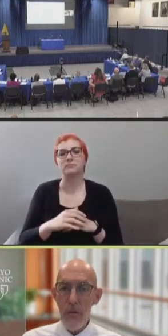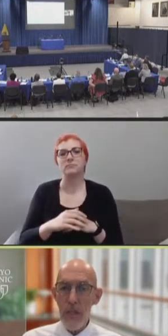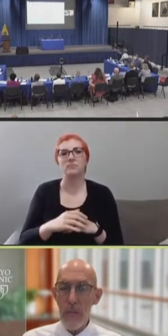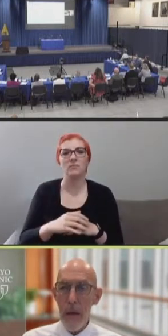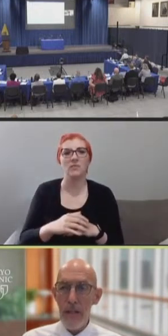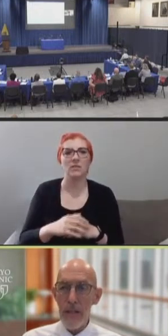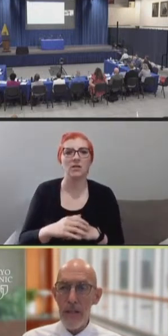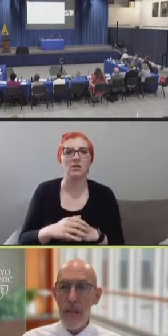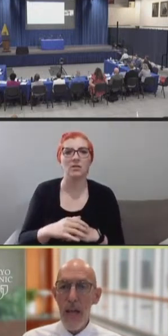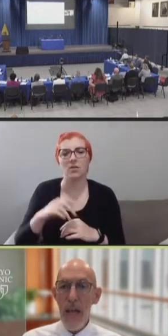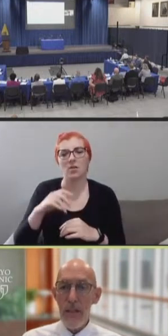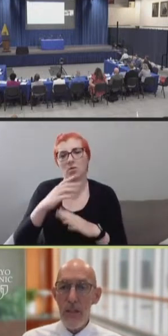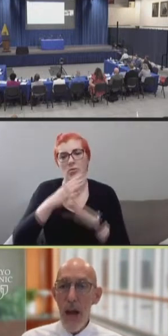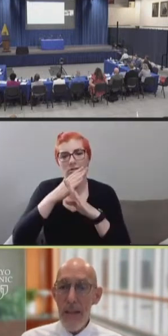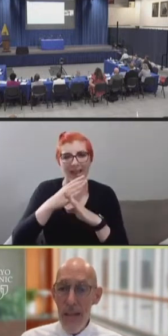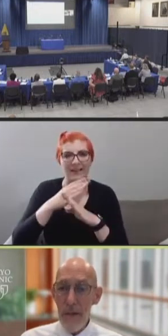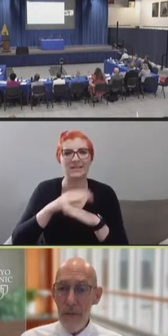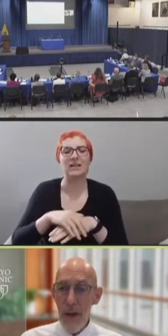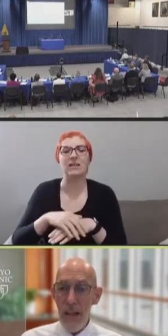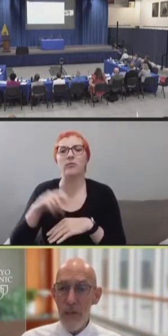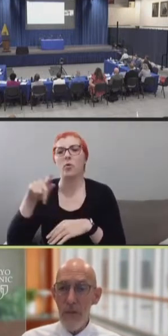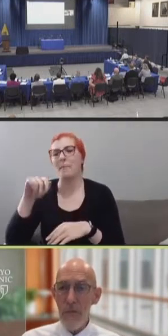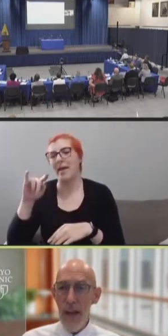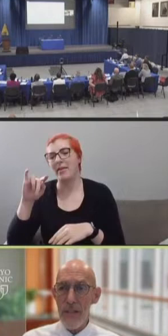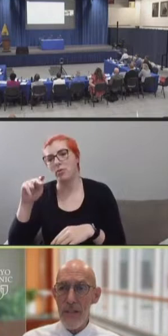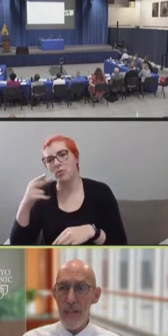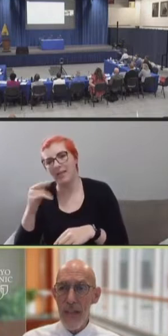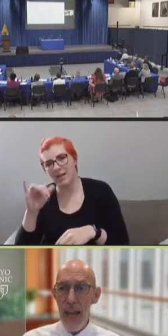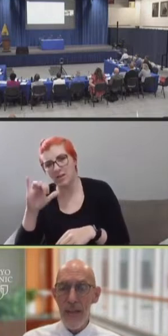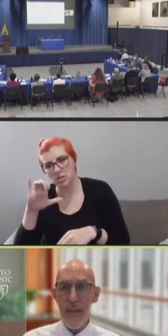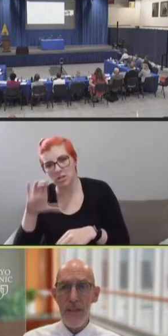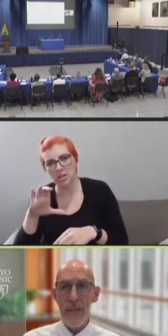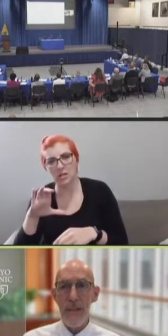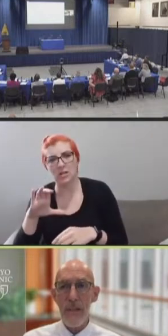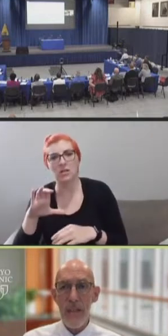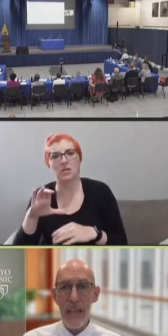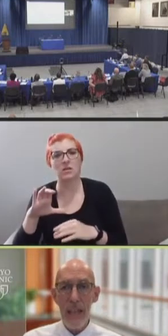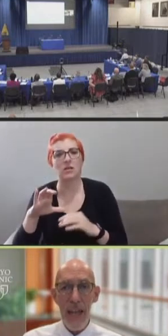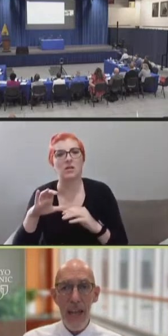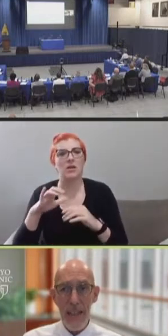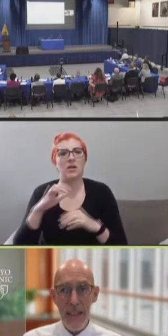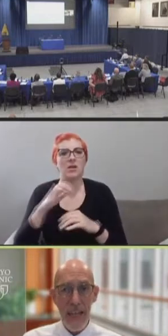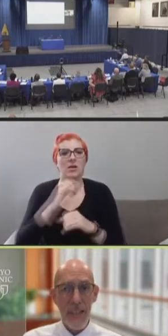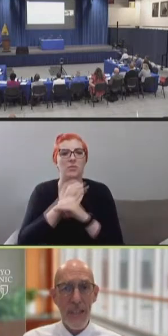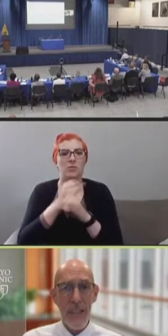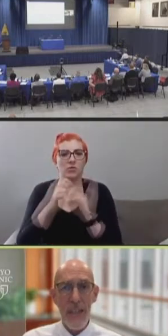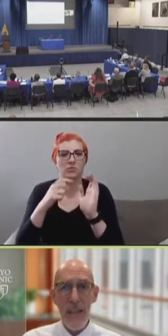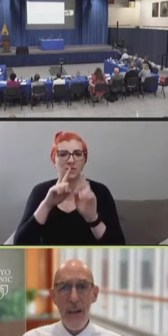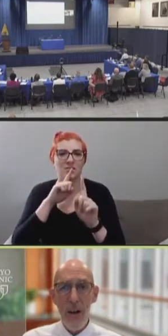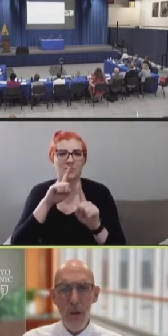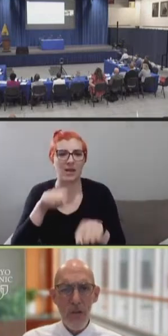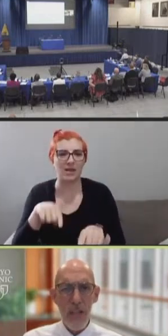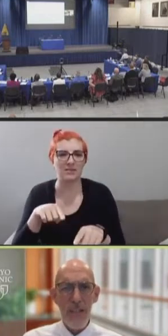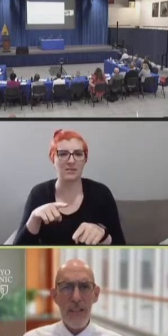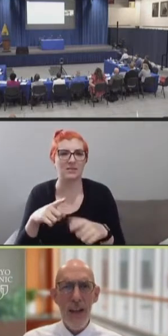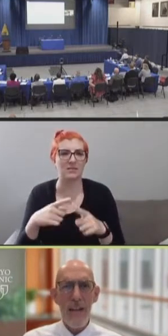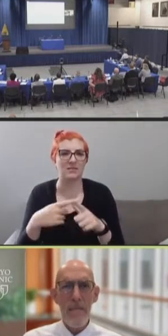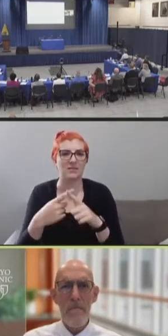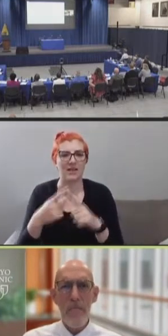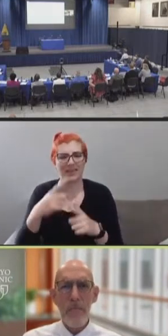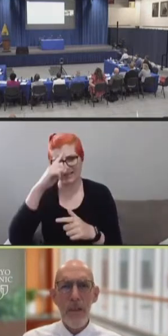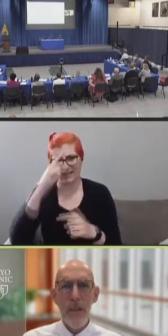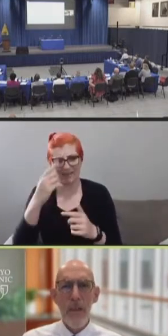immune responses and to identify new vaccine candidates. I think next and almost last